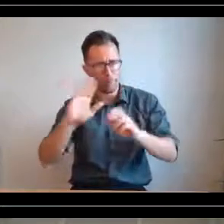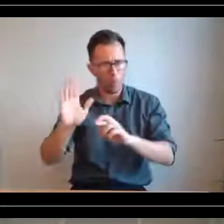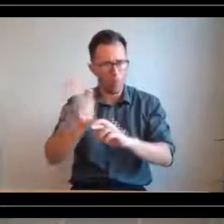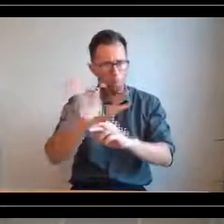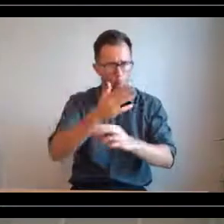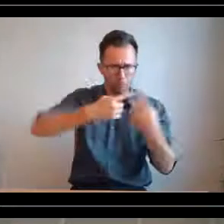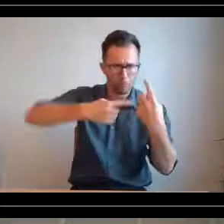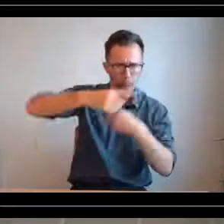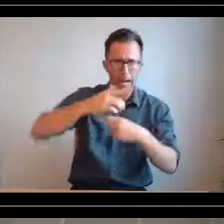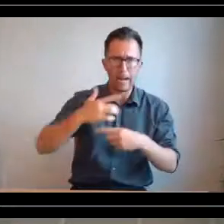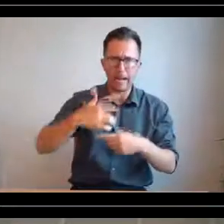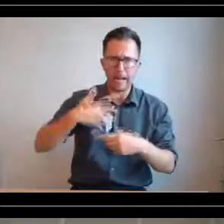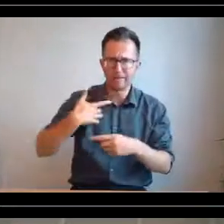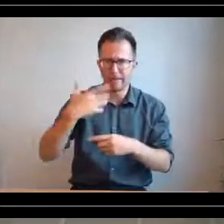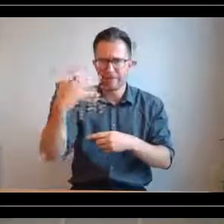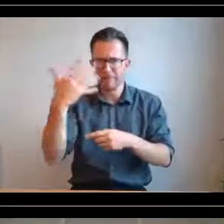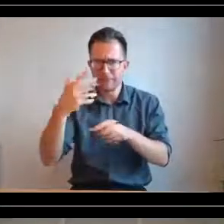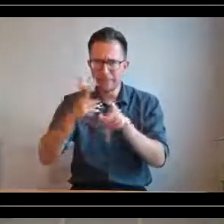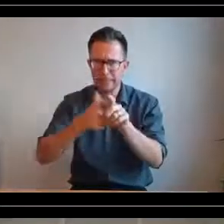the benefits of the project.